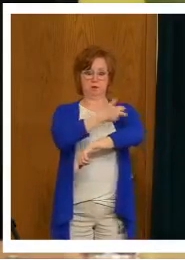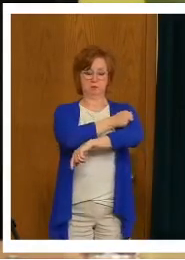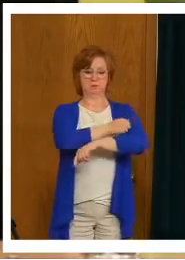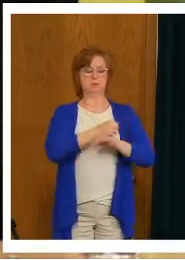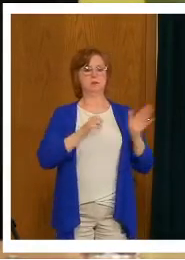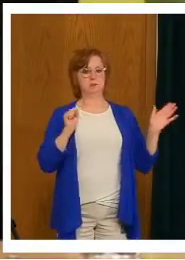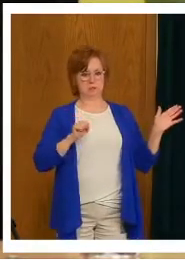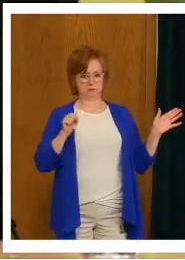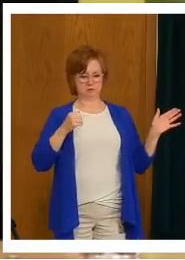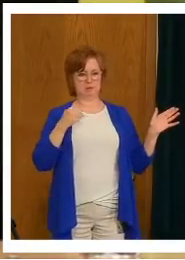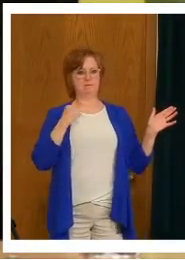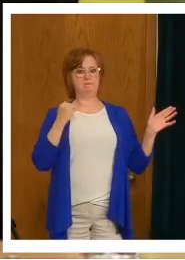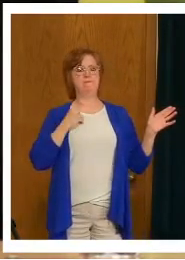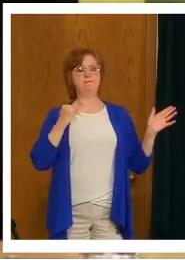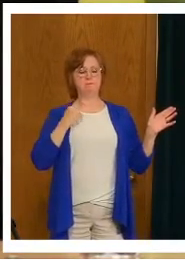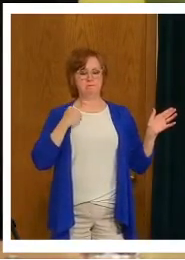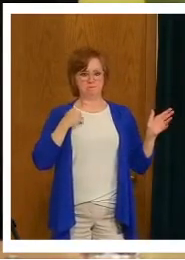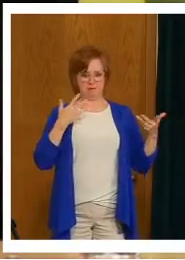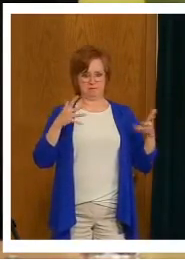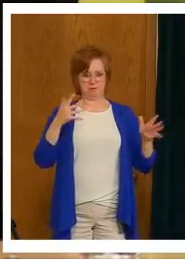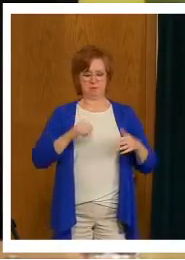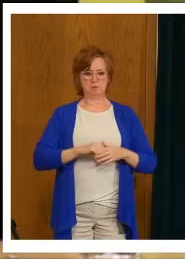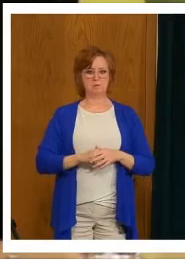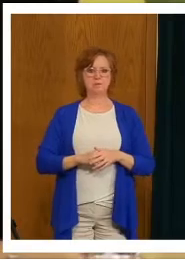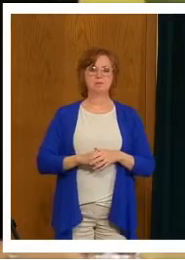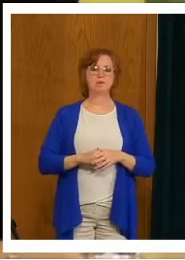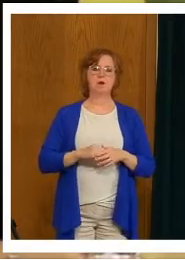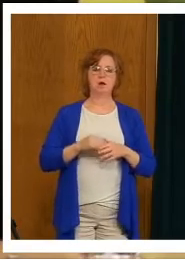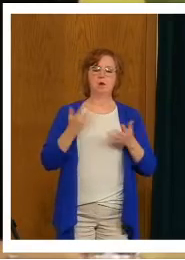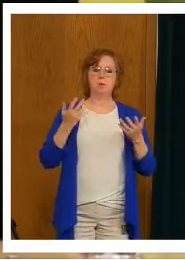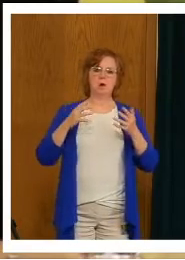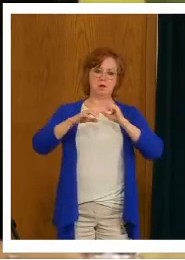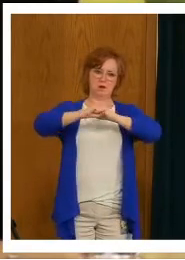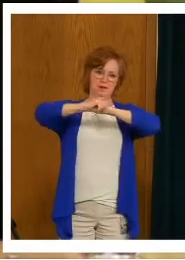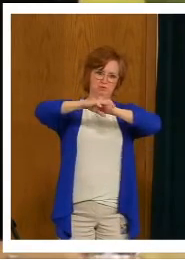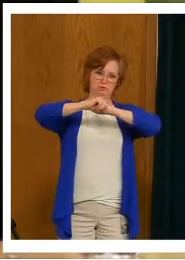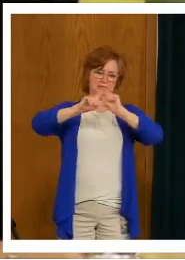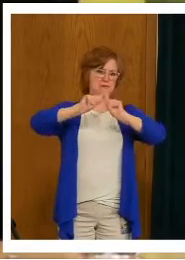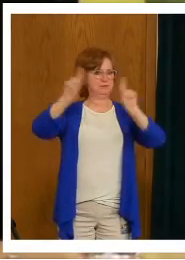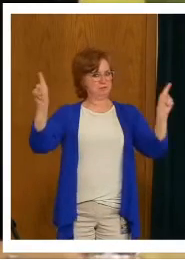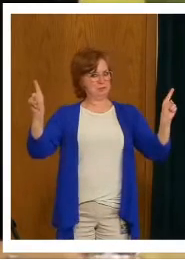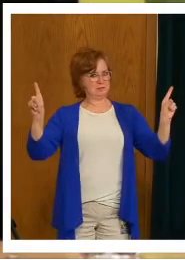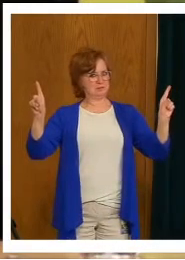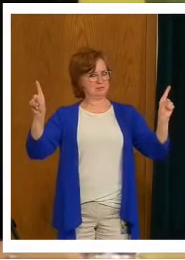is already in action. We've seen some additional ads come out with a number of